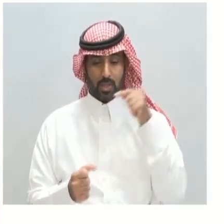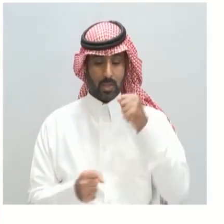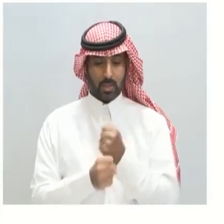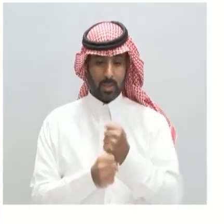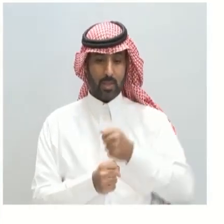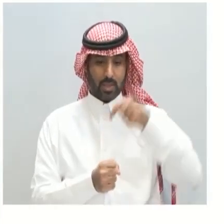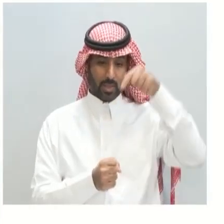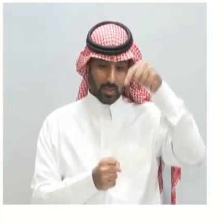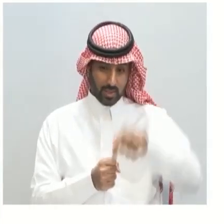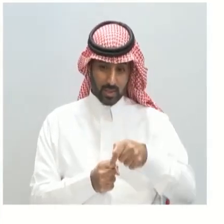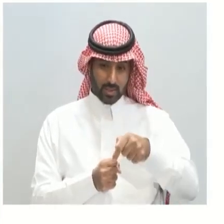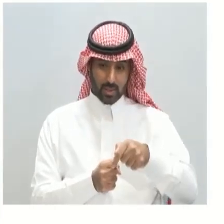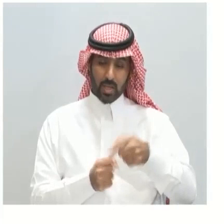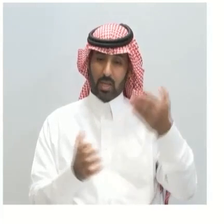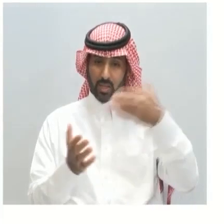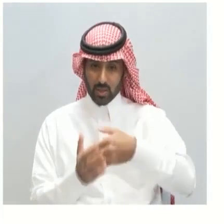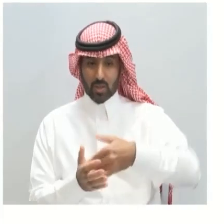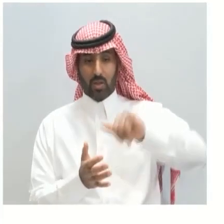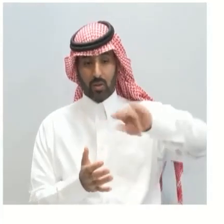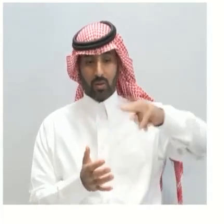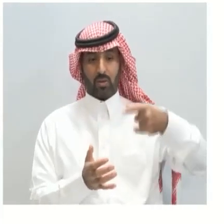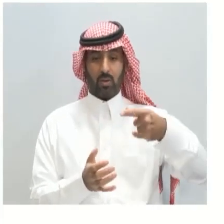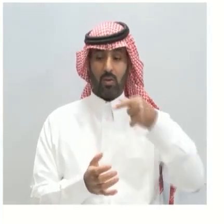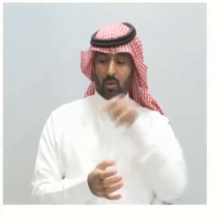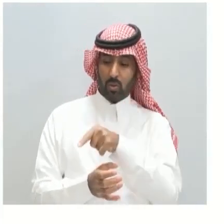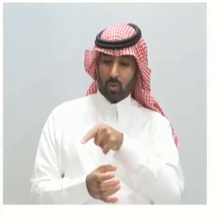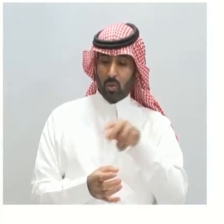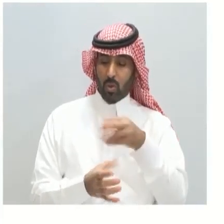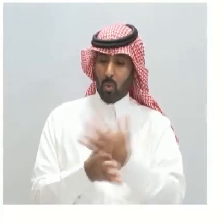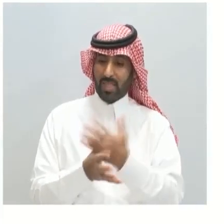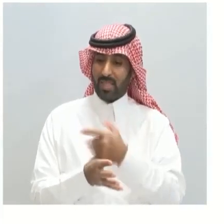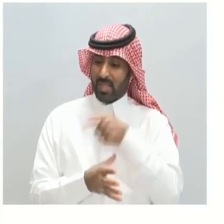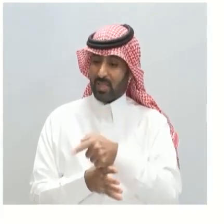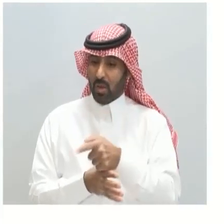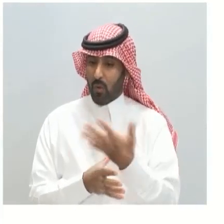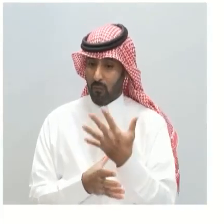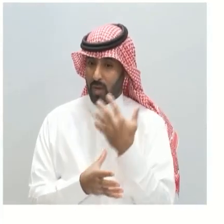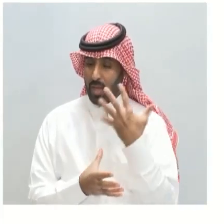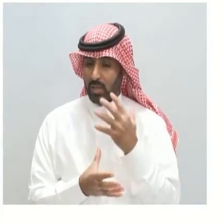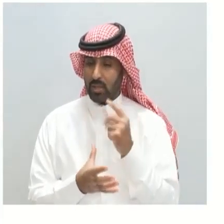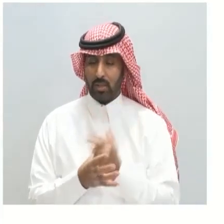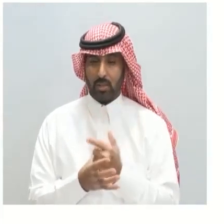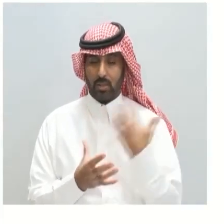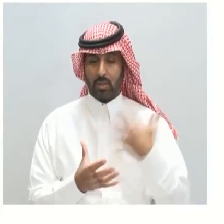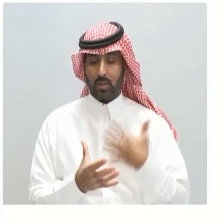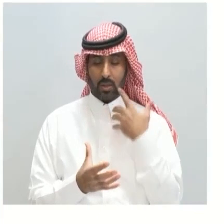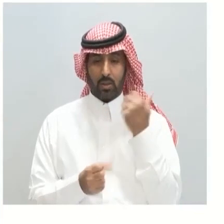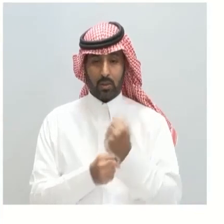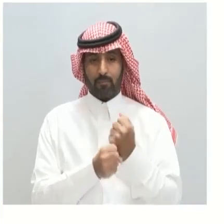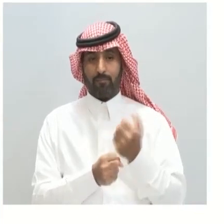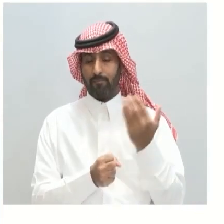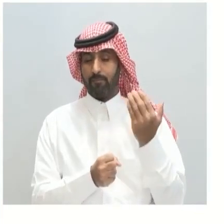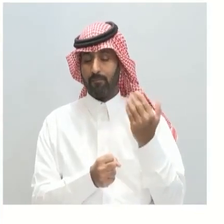participle always ends in ing and describes what causes the feeling. Participle adjectives